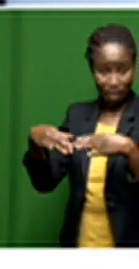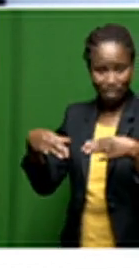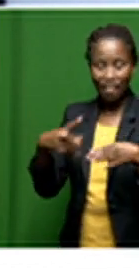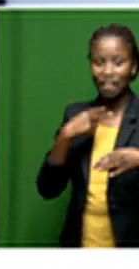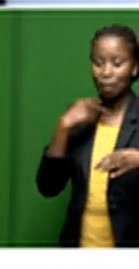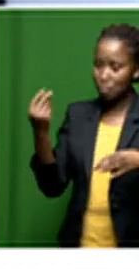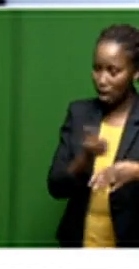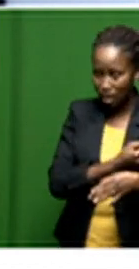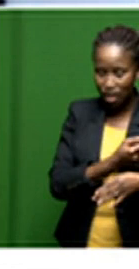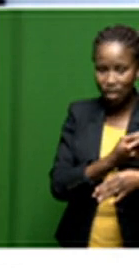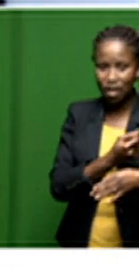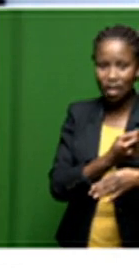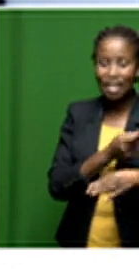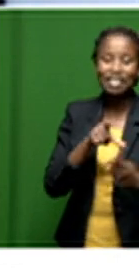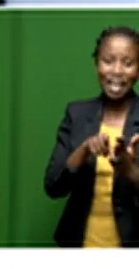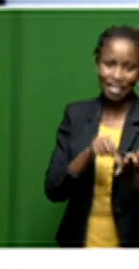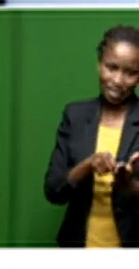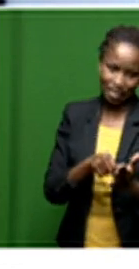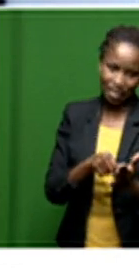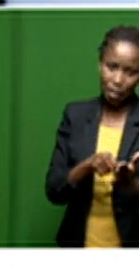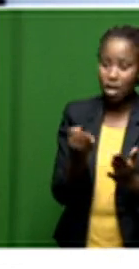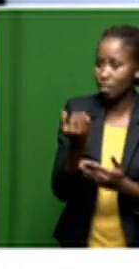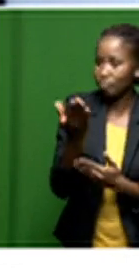a full list of candidates by that time.